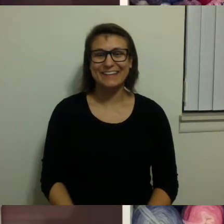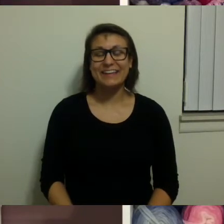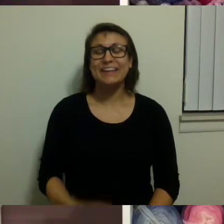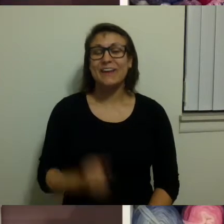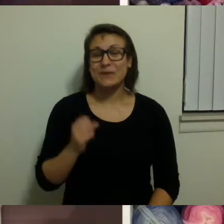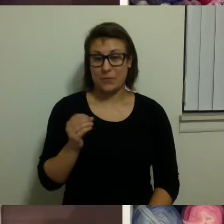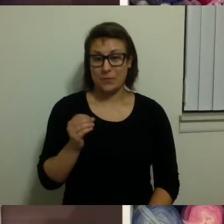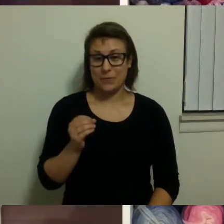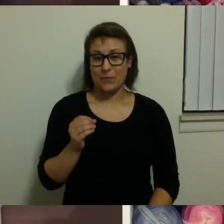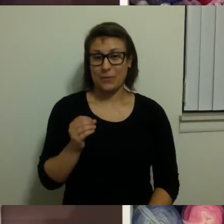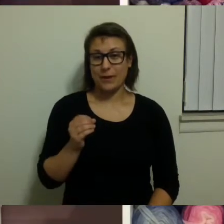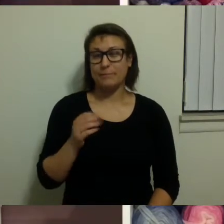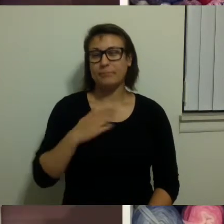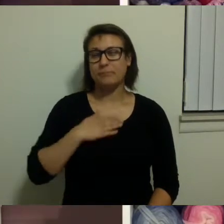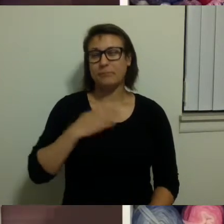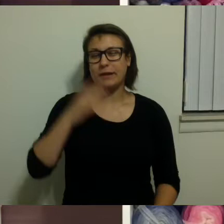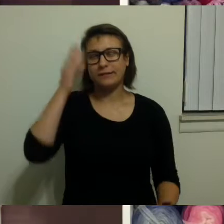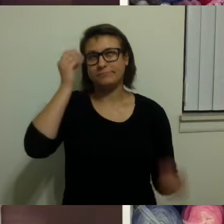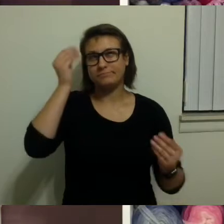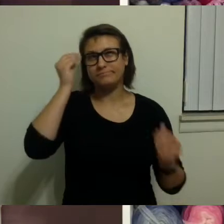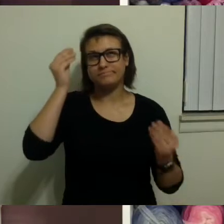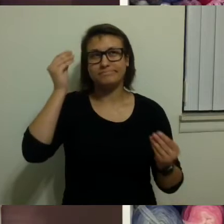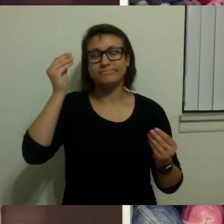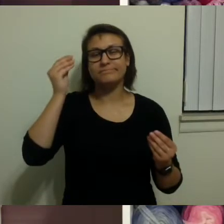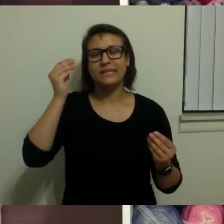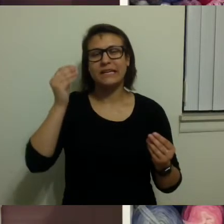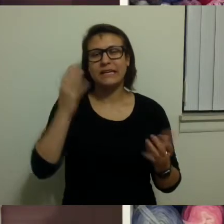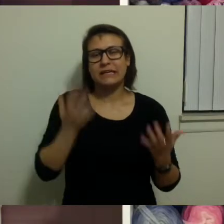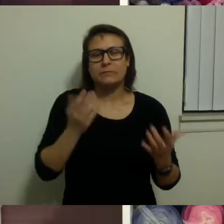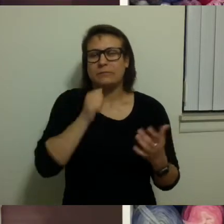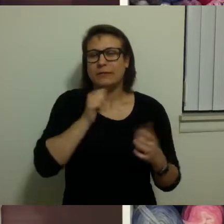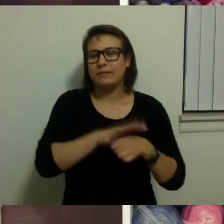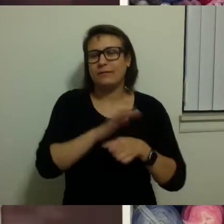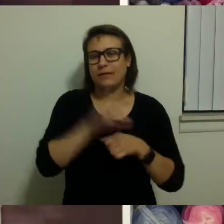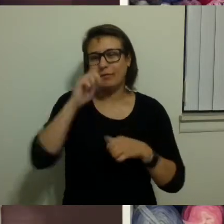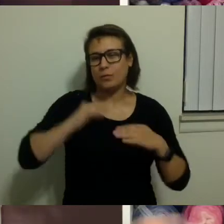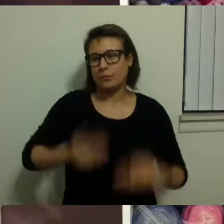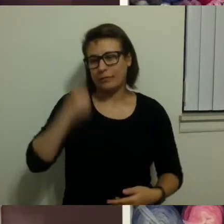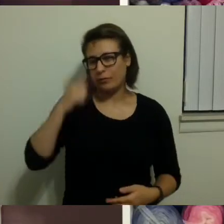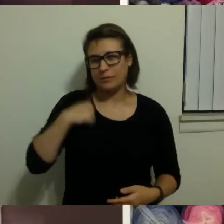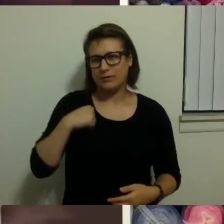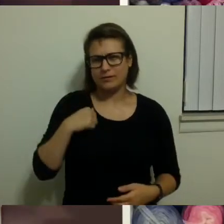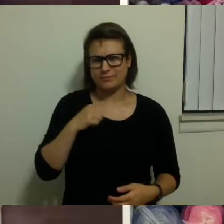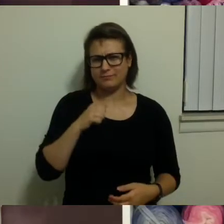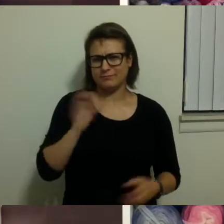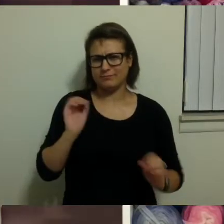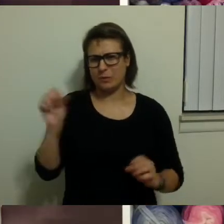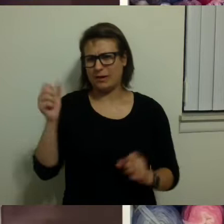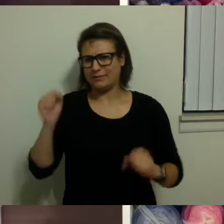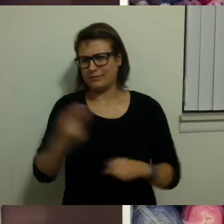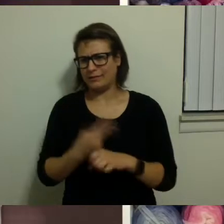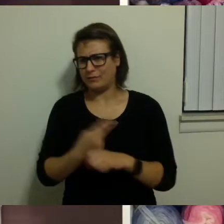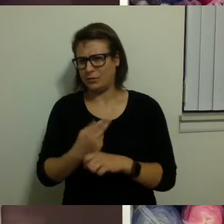So, my thoughts are, this probably isn't enough for a sweater for me, because nobody else gets to wear this